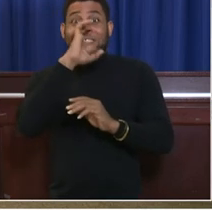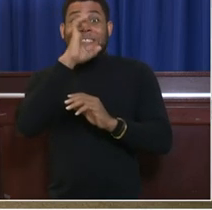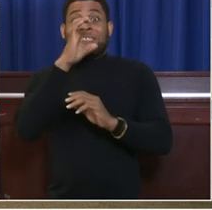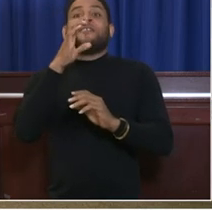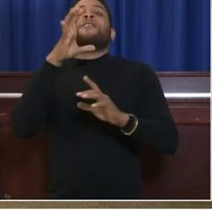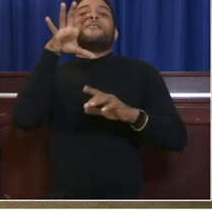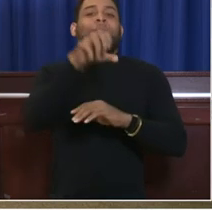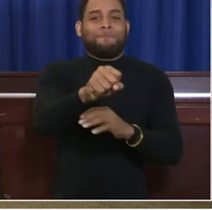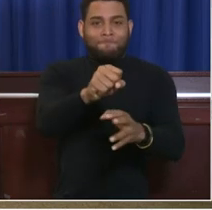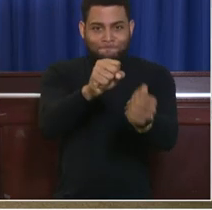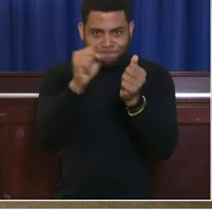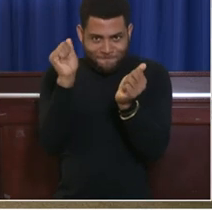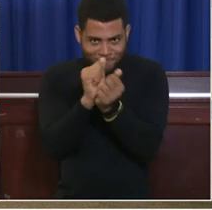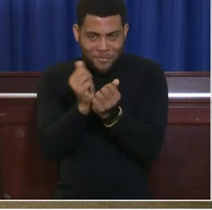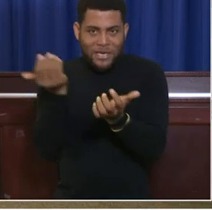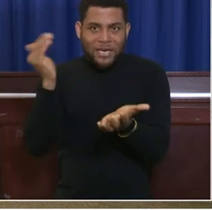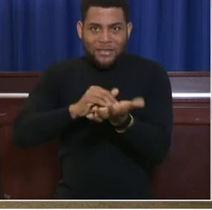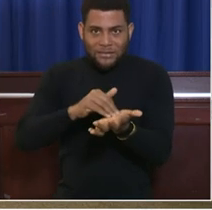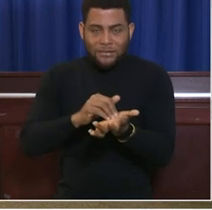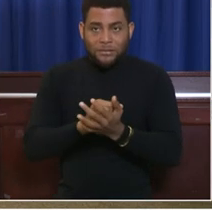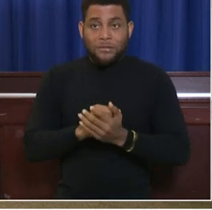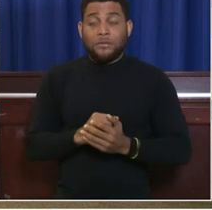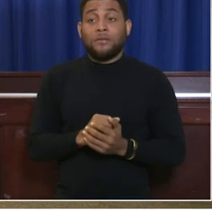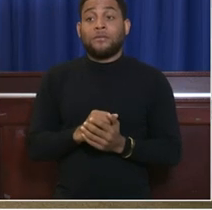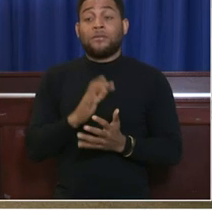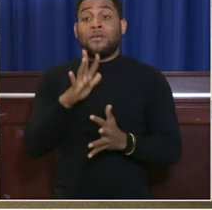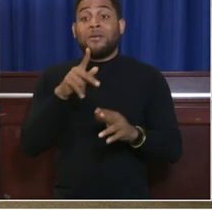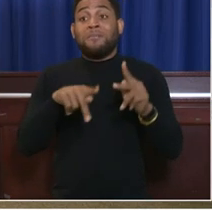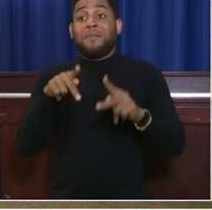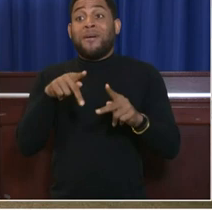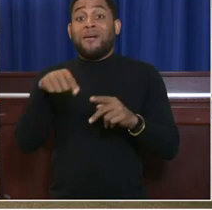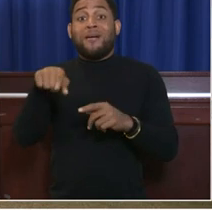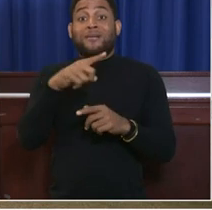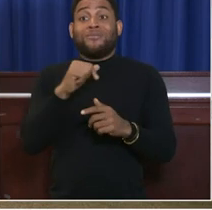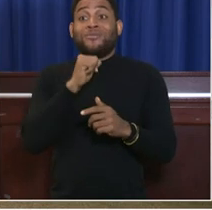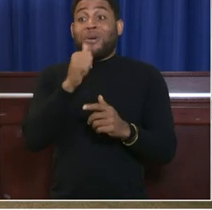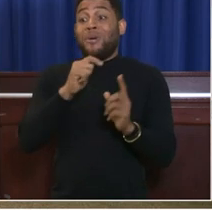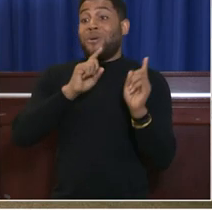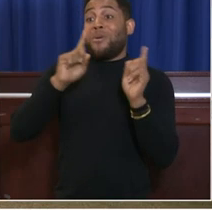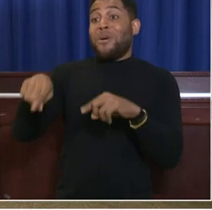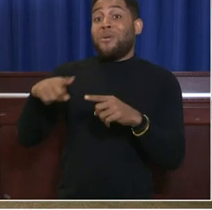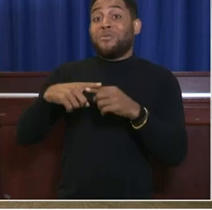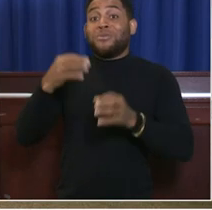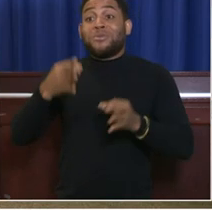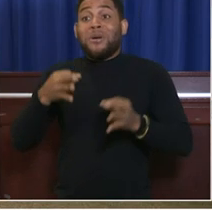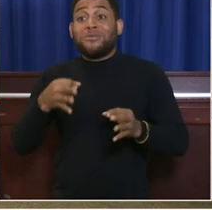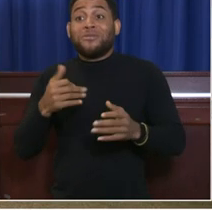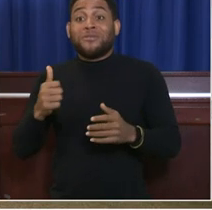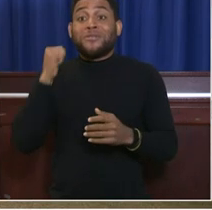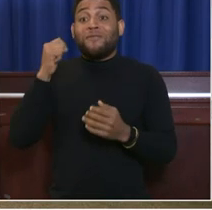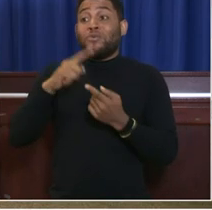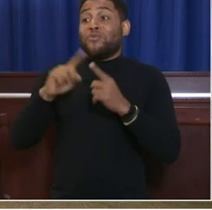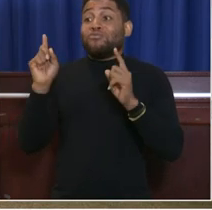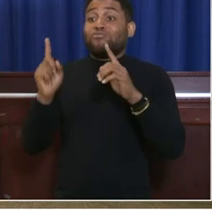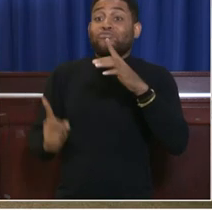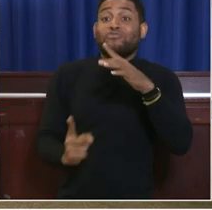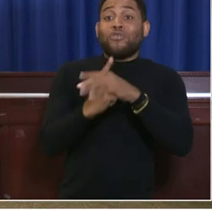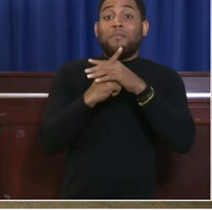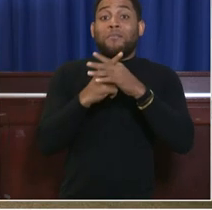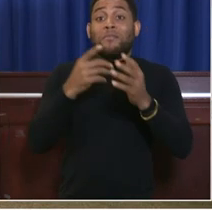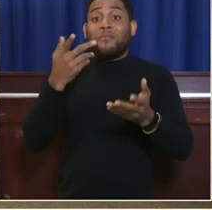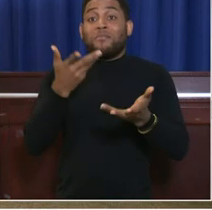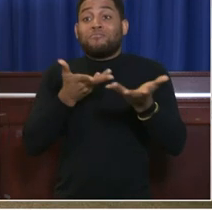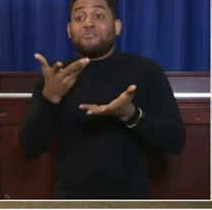a loss of contact, which is a person who failed to report in with the agency. Our teams have executed warrants,